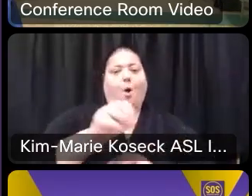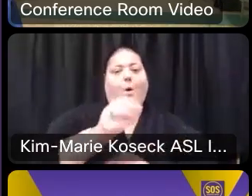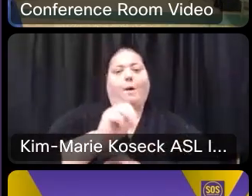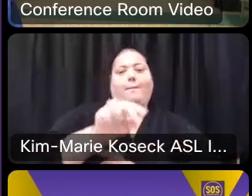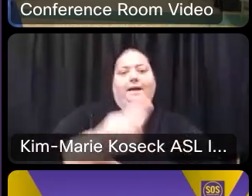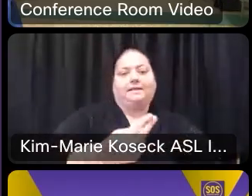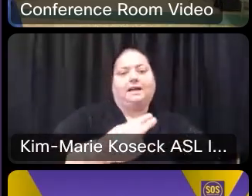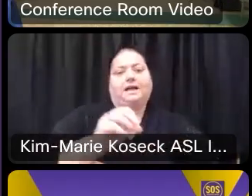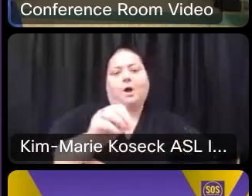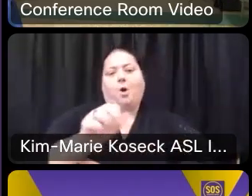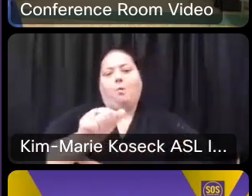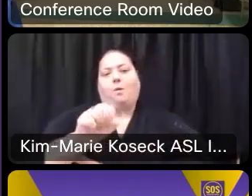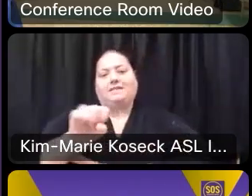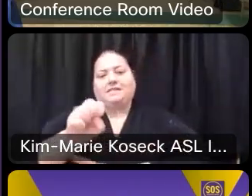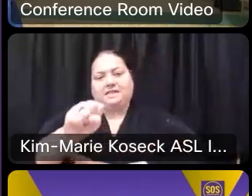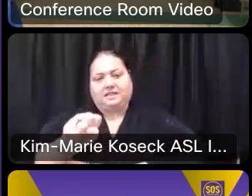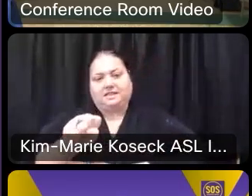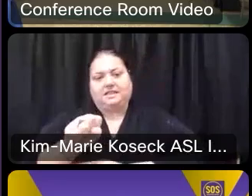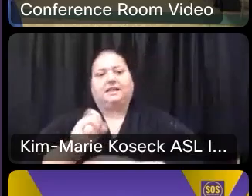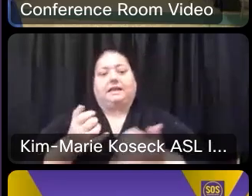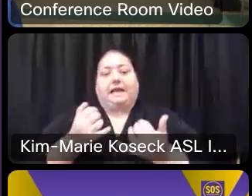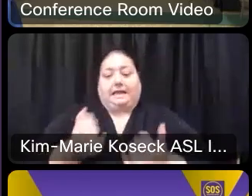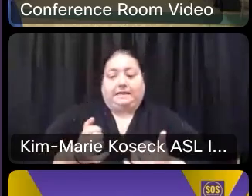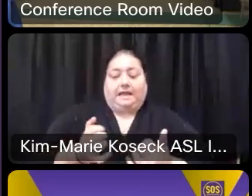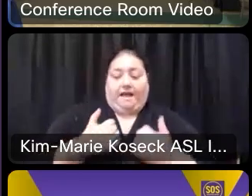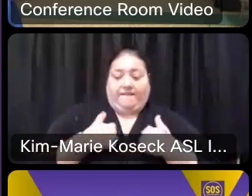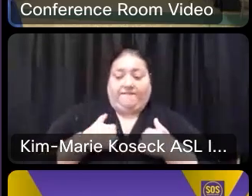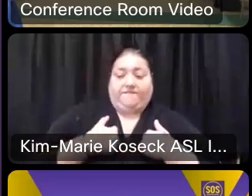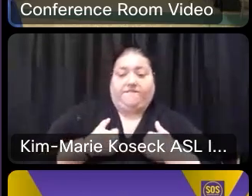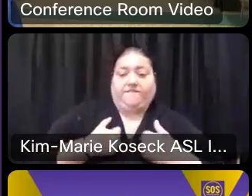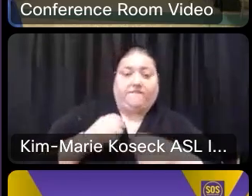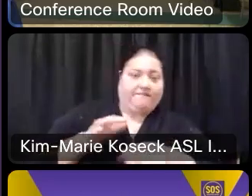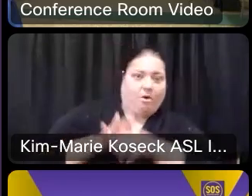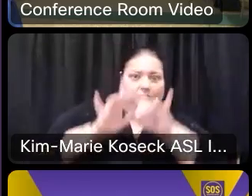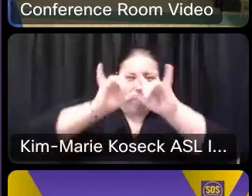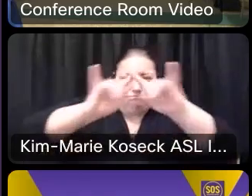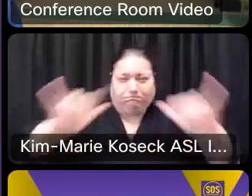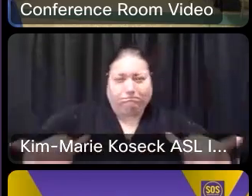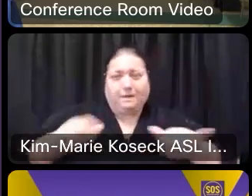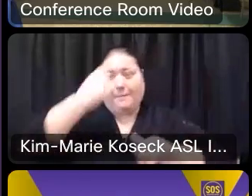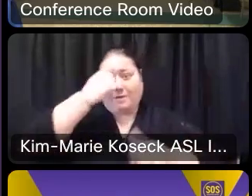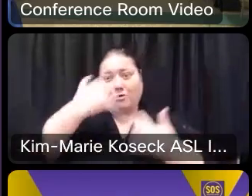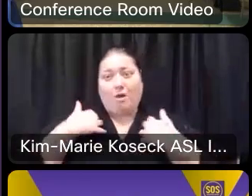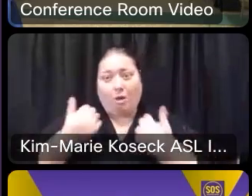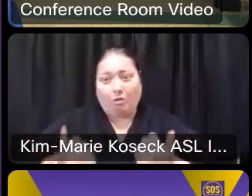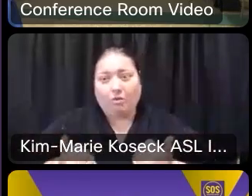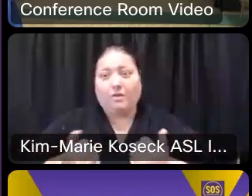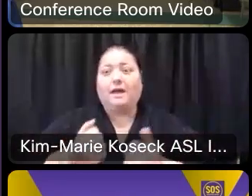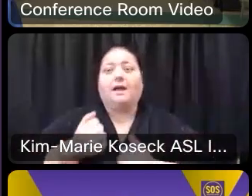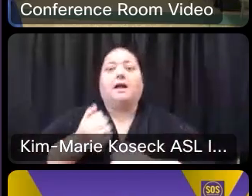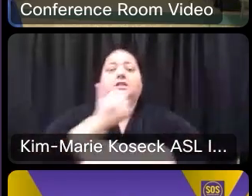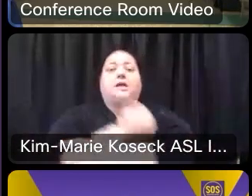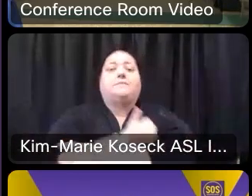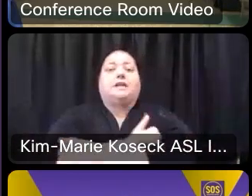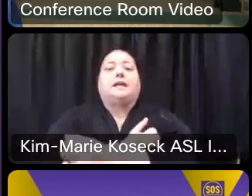OMH and OASIS. It's predicated on having a full array of mental health and substance use